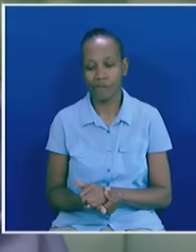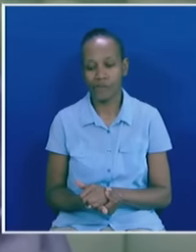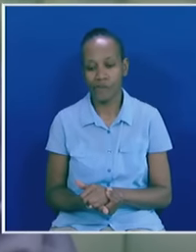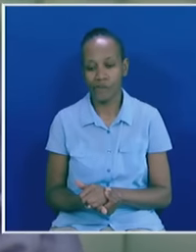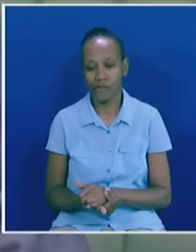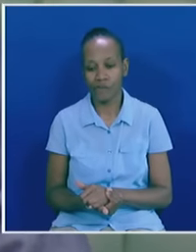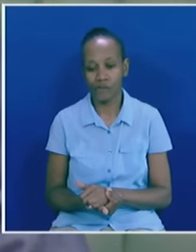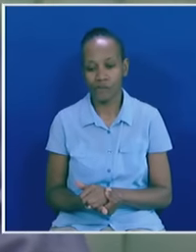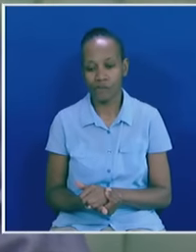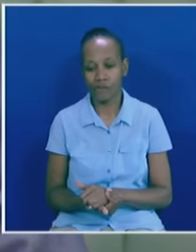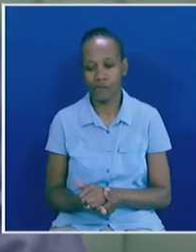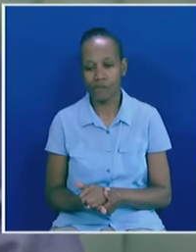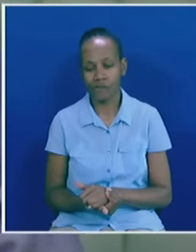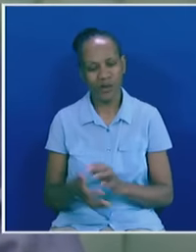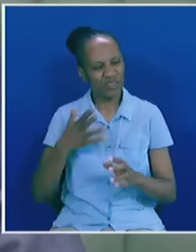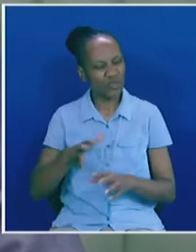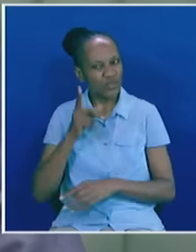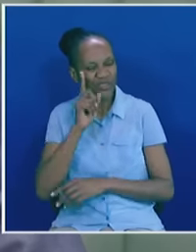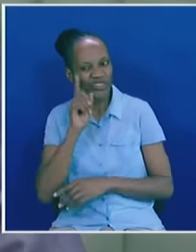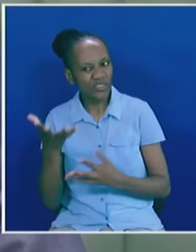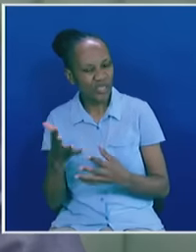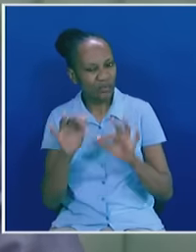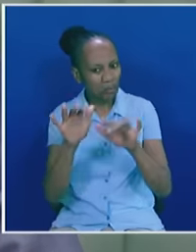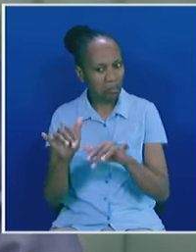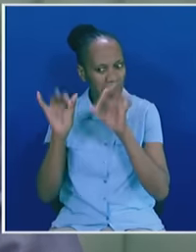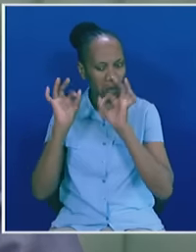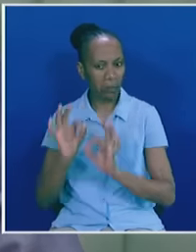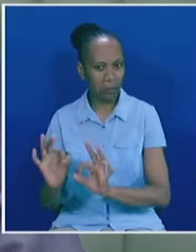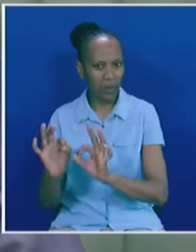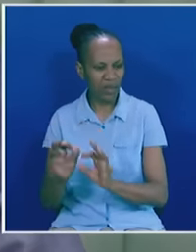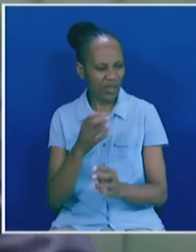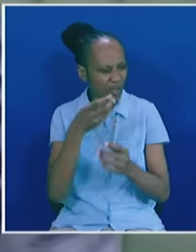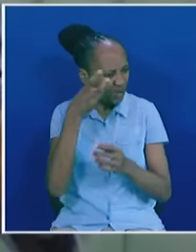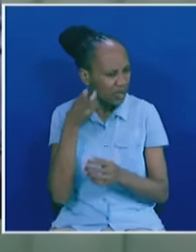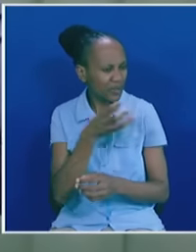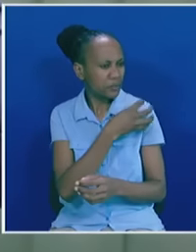this, whether is it parliamentary, and I think the minister must, do